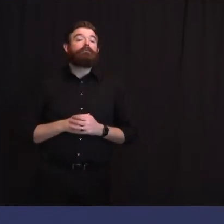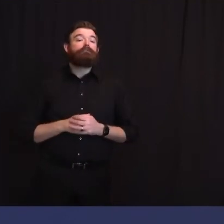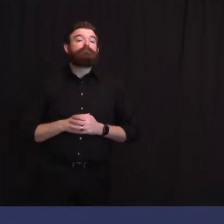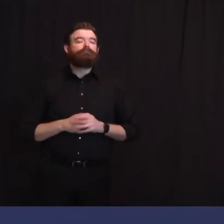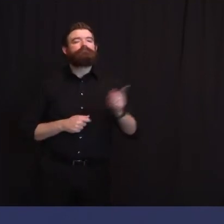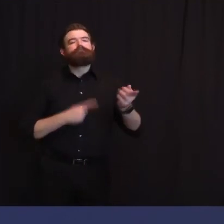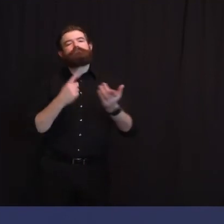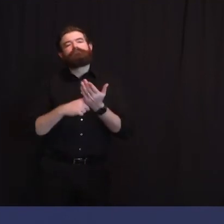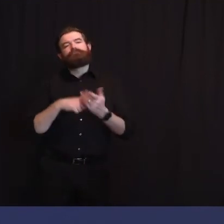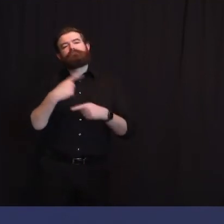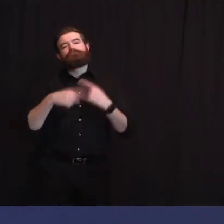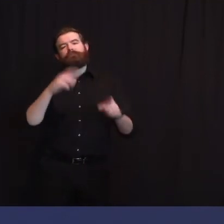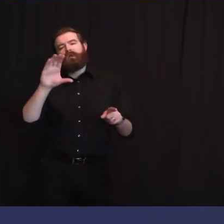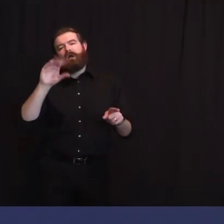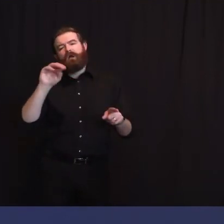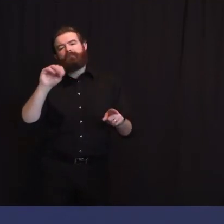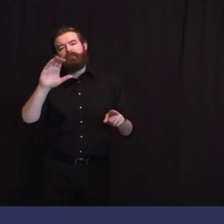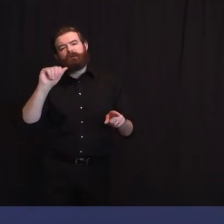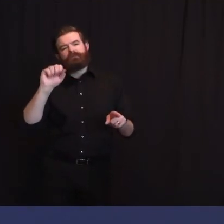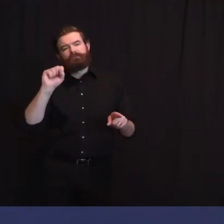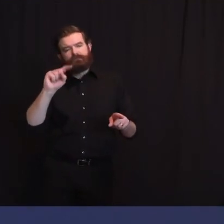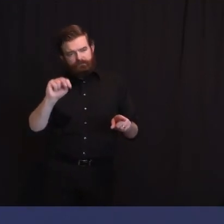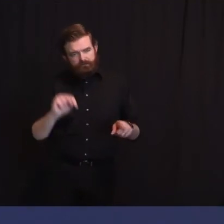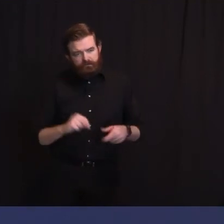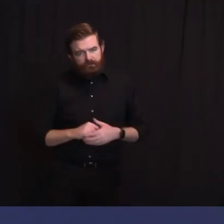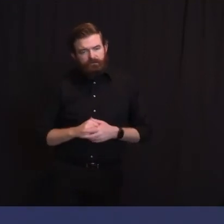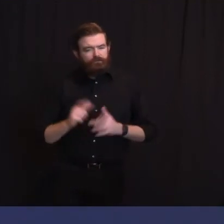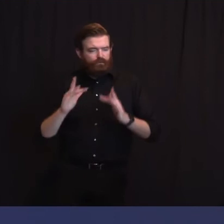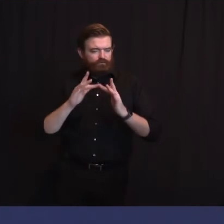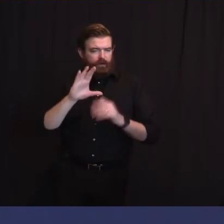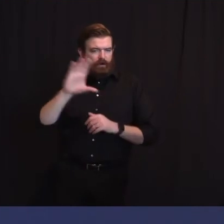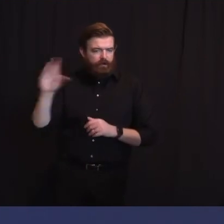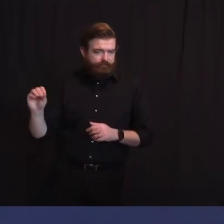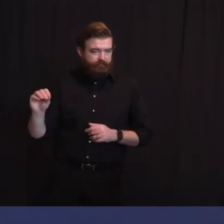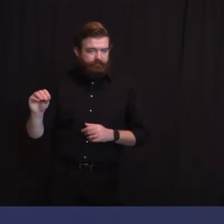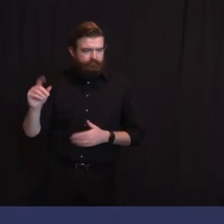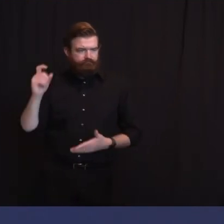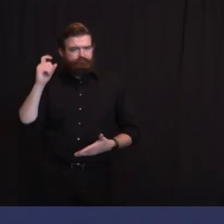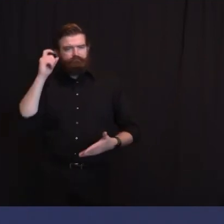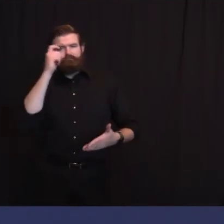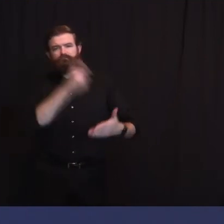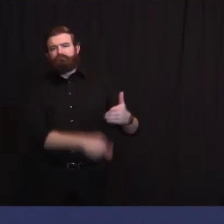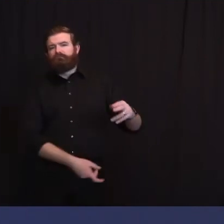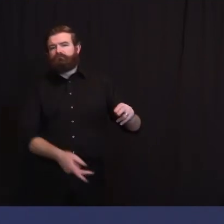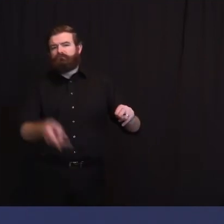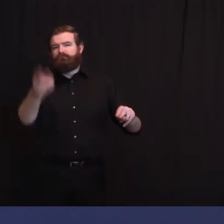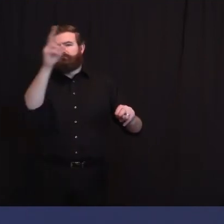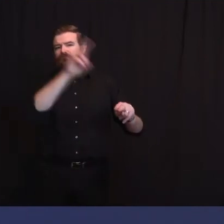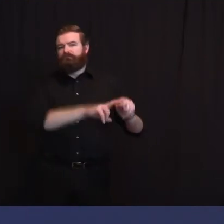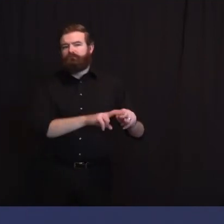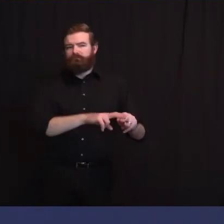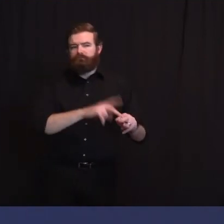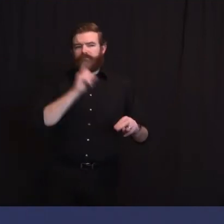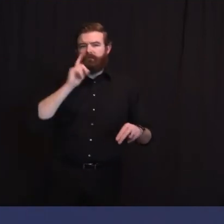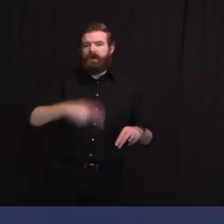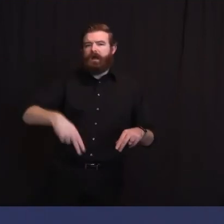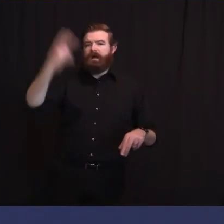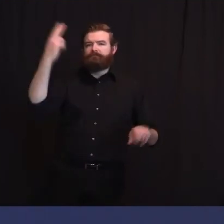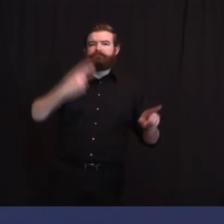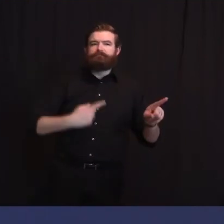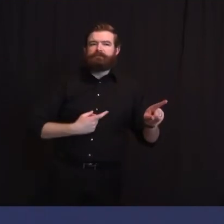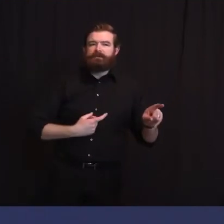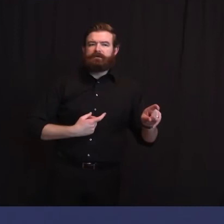break because these are extraordinary moments. So I don't have any color on the program that you referred to. I